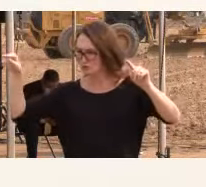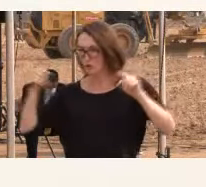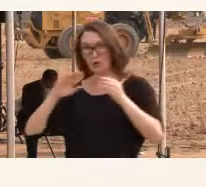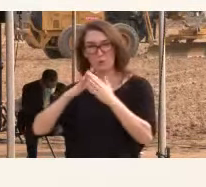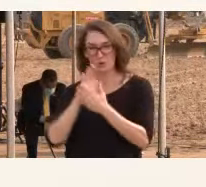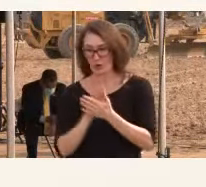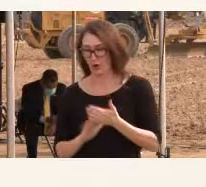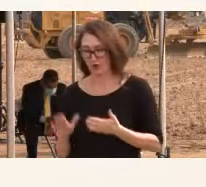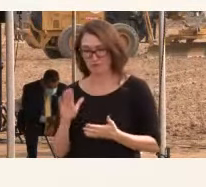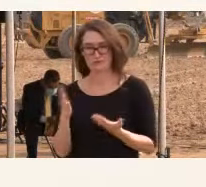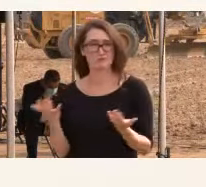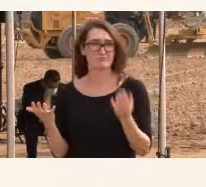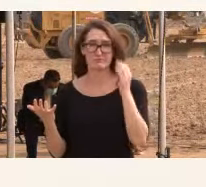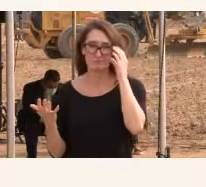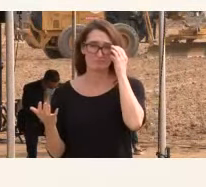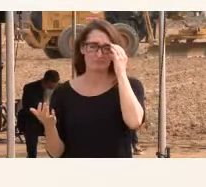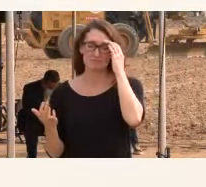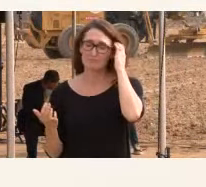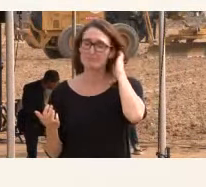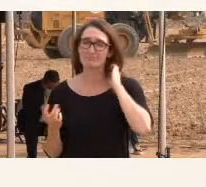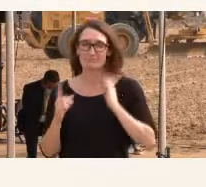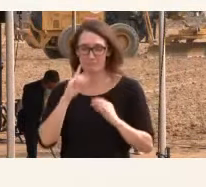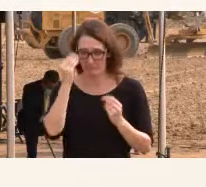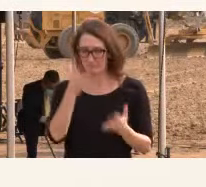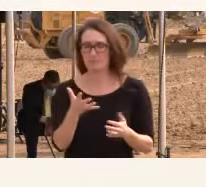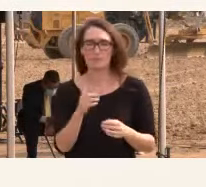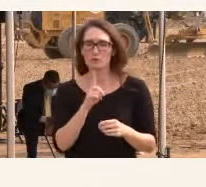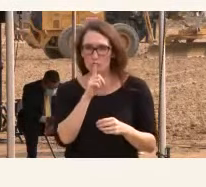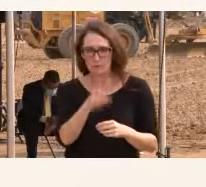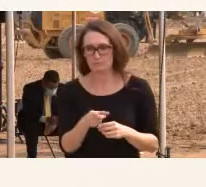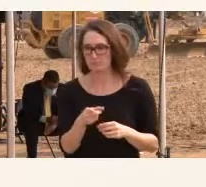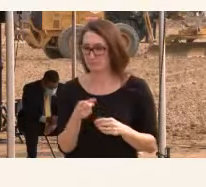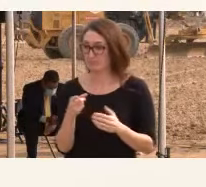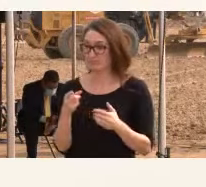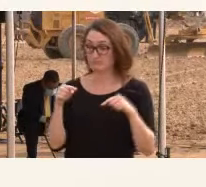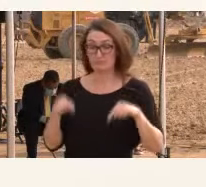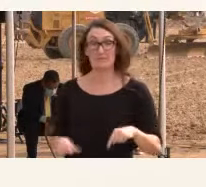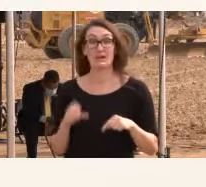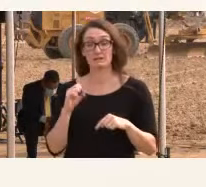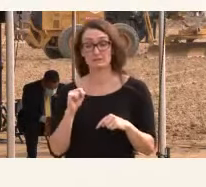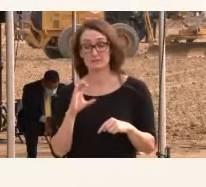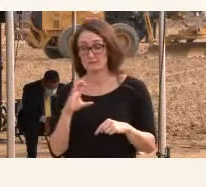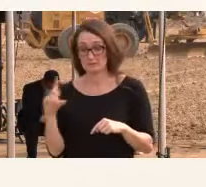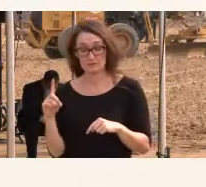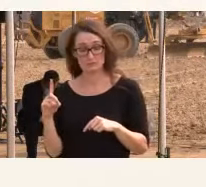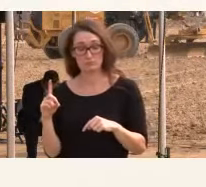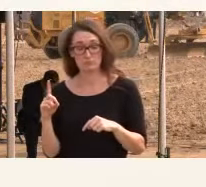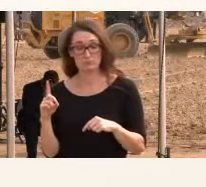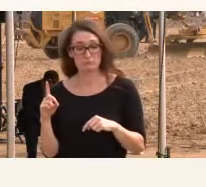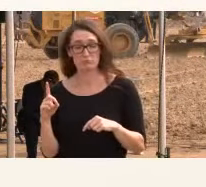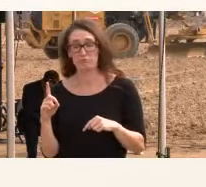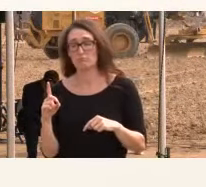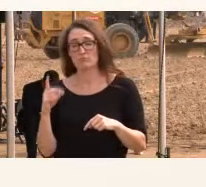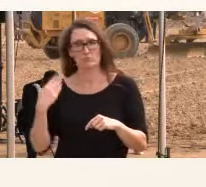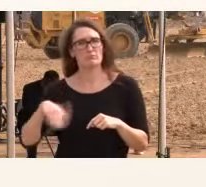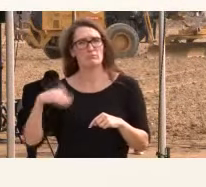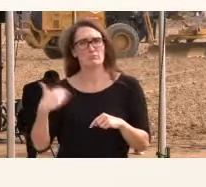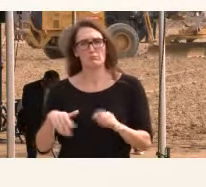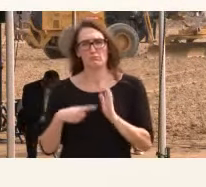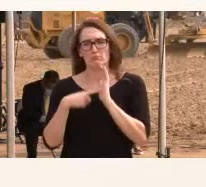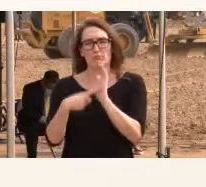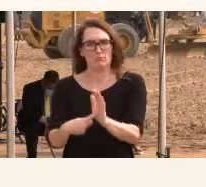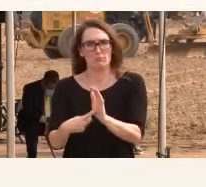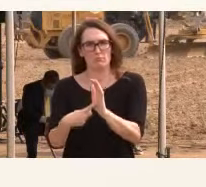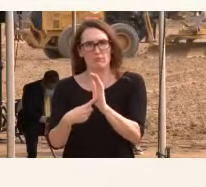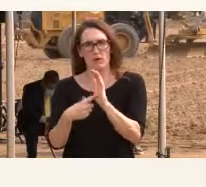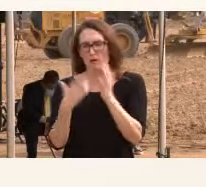of which is truly here at State Center, a incredible reflection of the quality